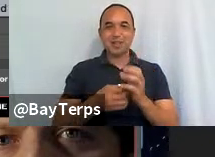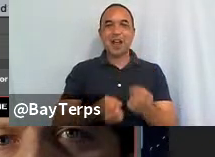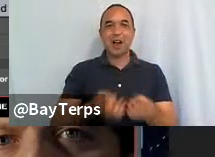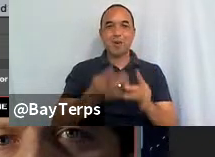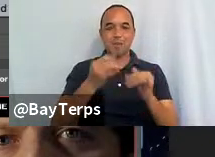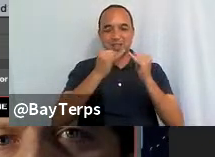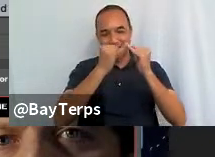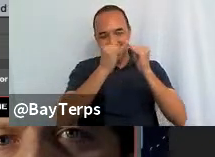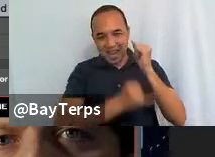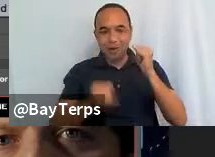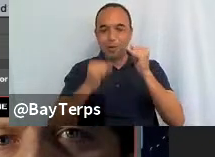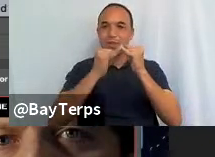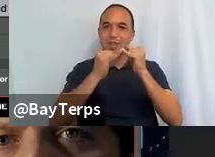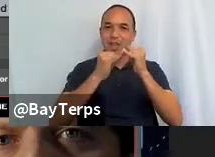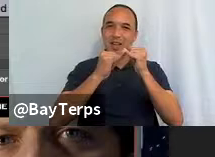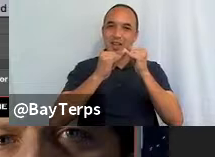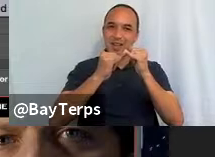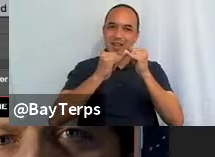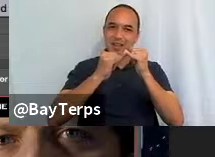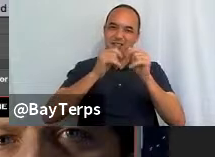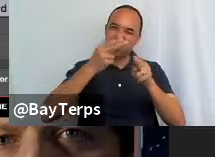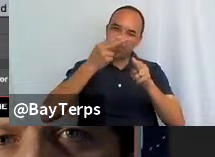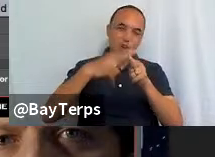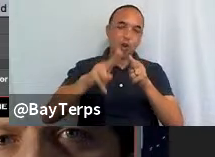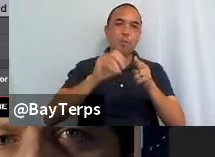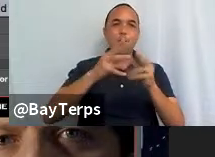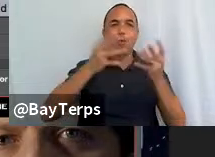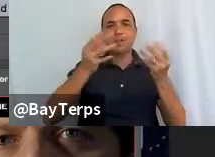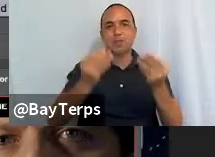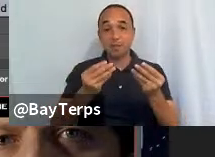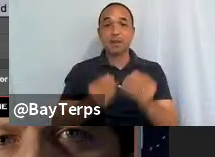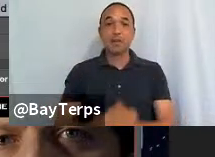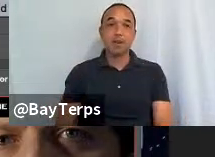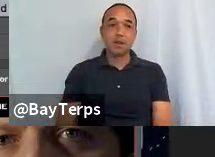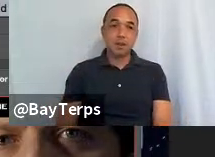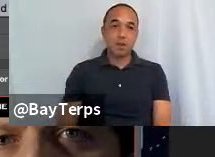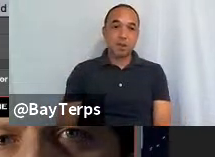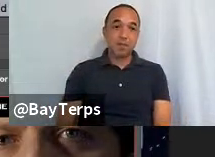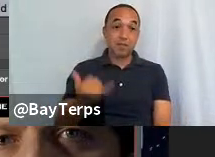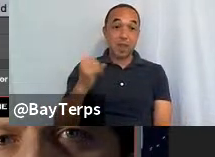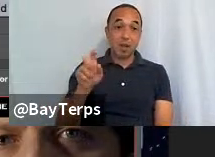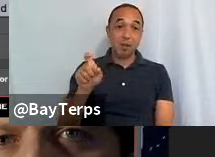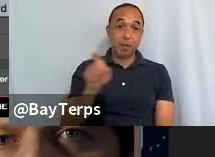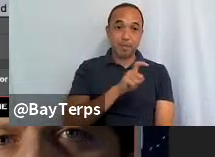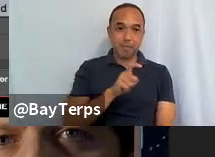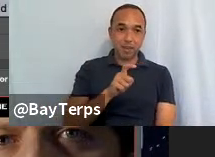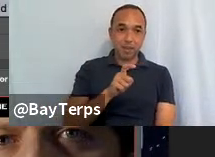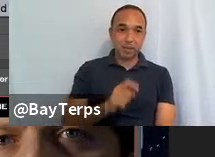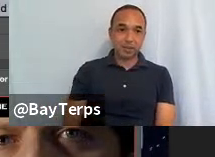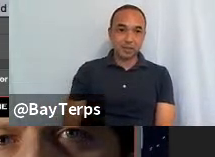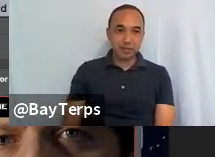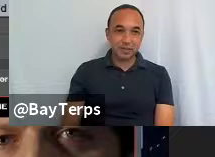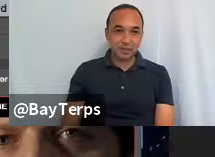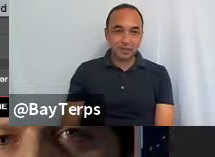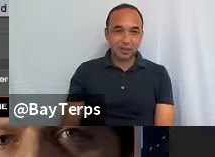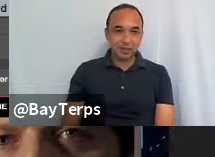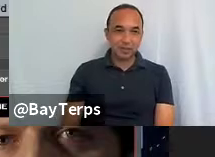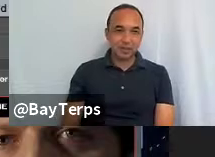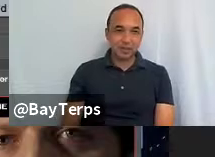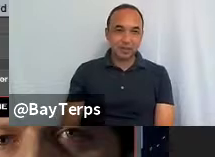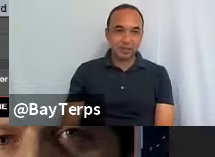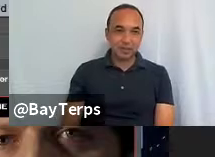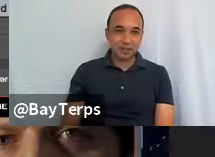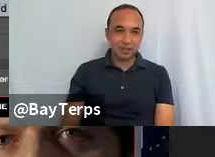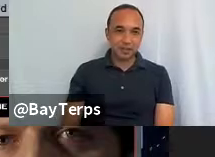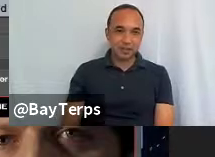I'm going to undo that. And then I'm going to change this hardness, make it a little bit larger. So